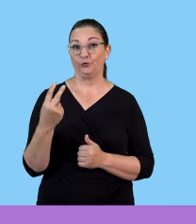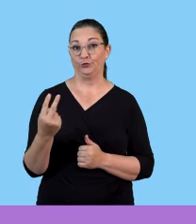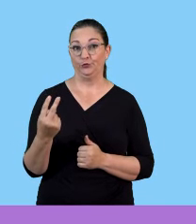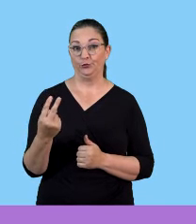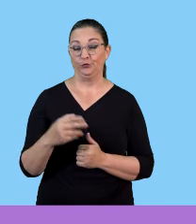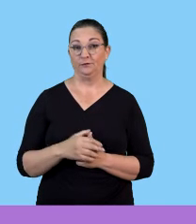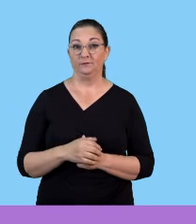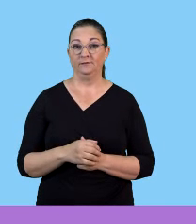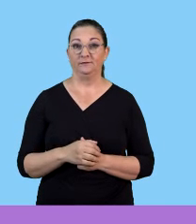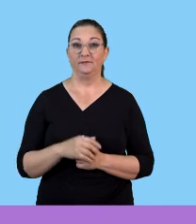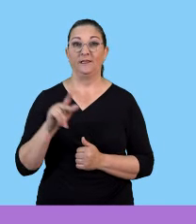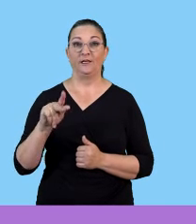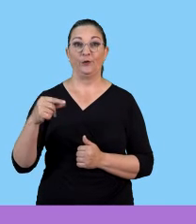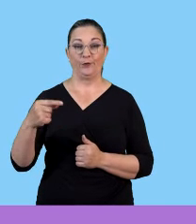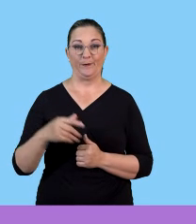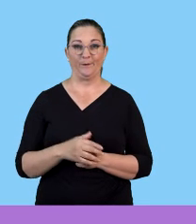0.2